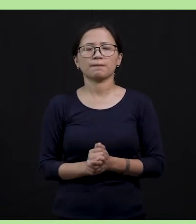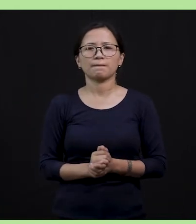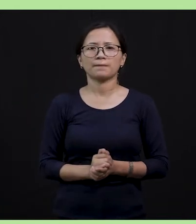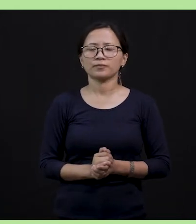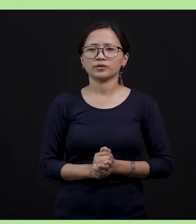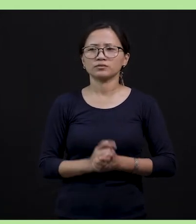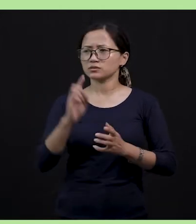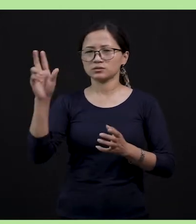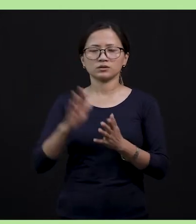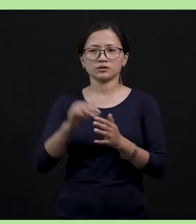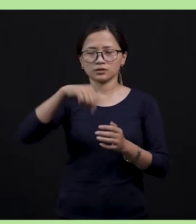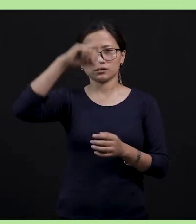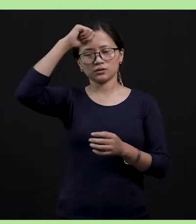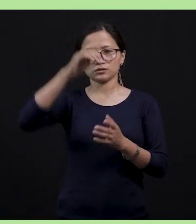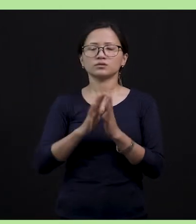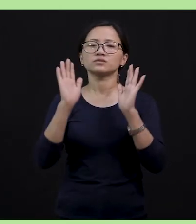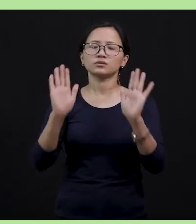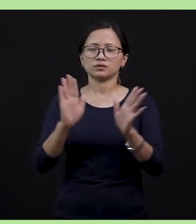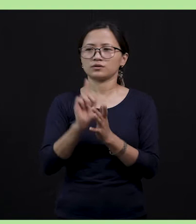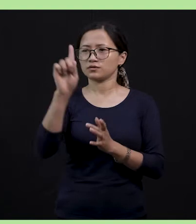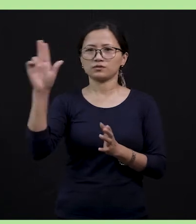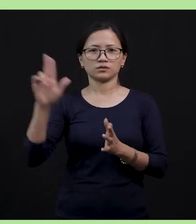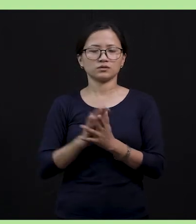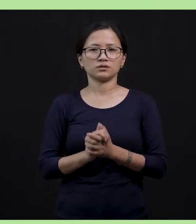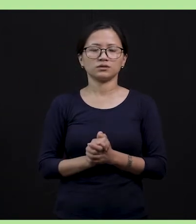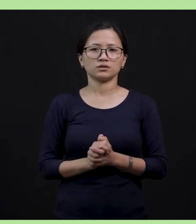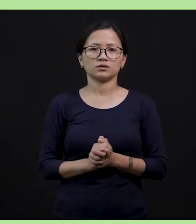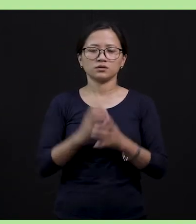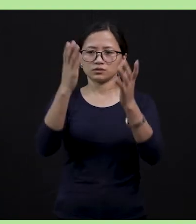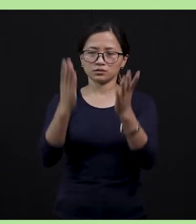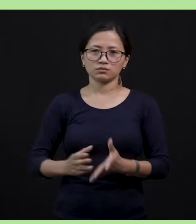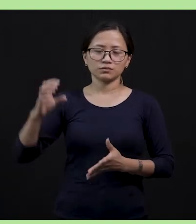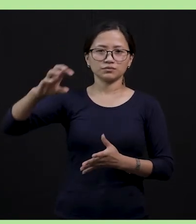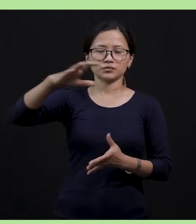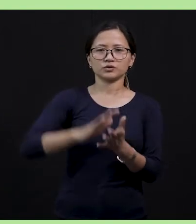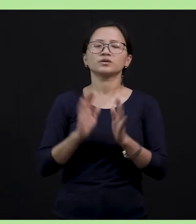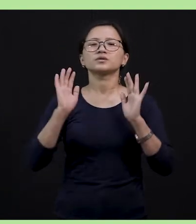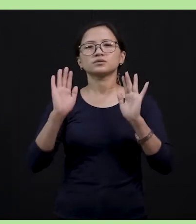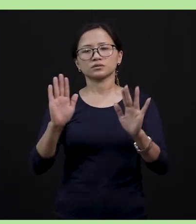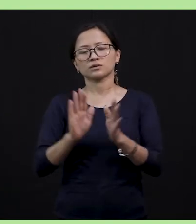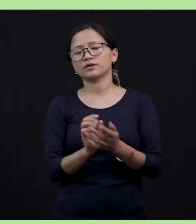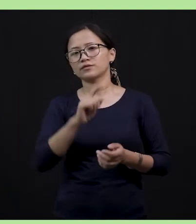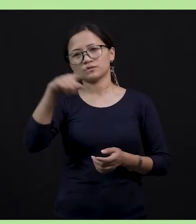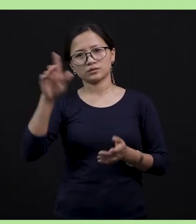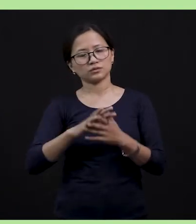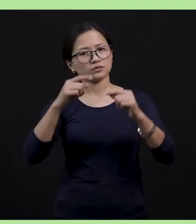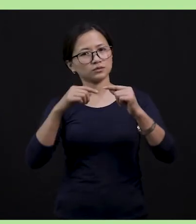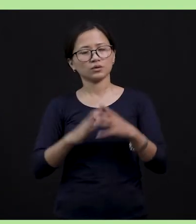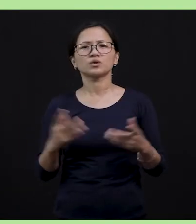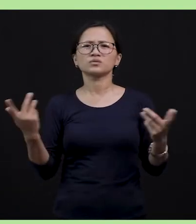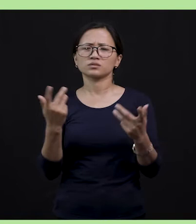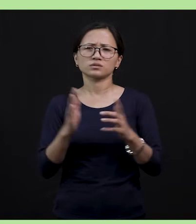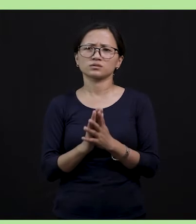is 18. So if you are an adult, you get the right to vote. It doesn't matter which religion you are